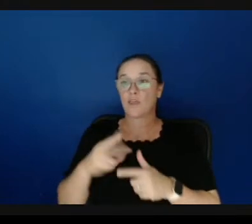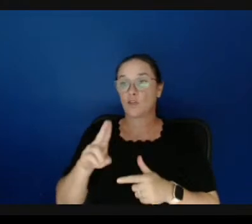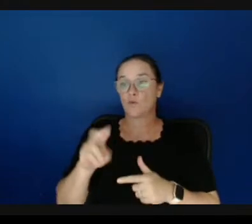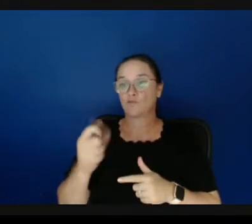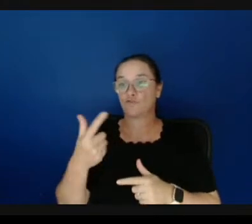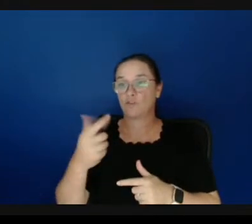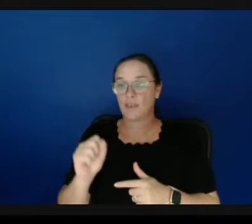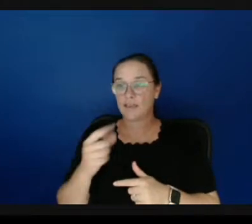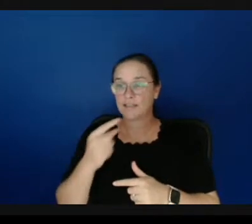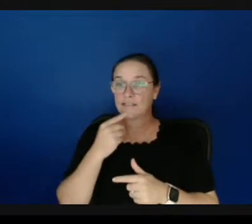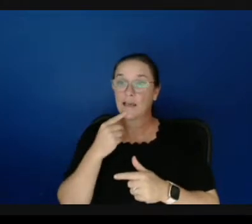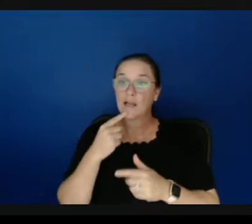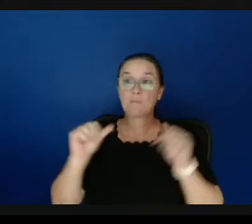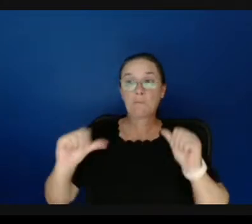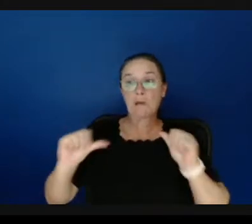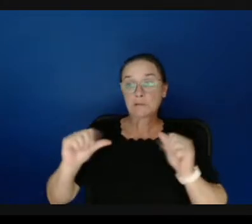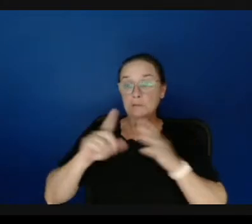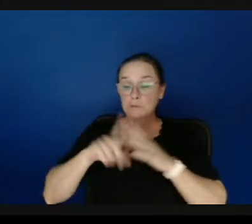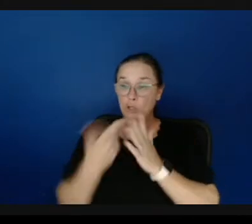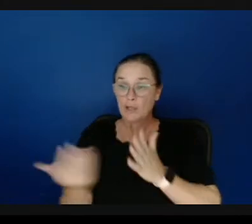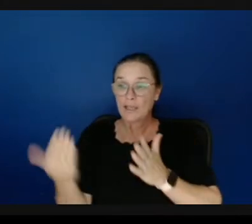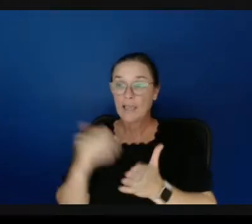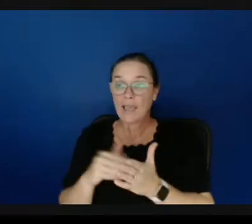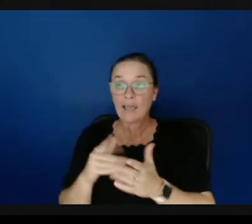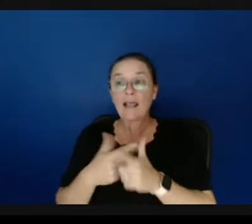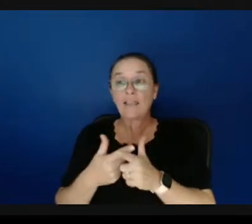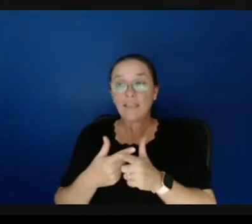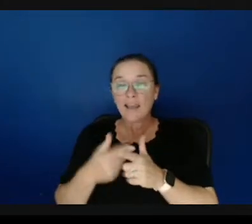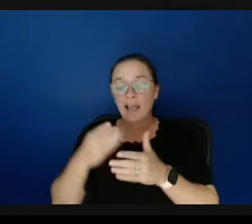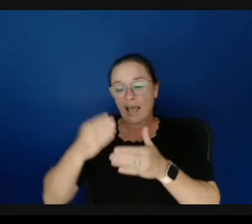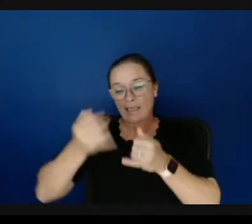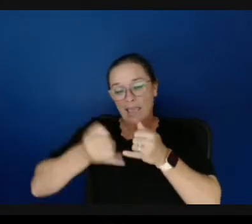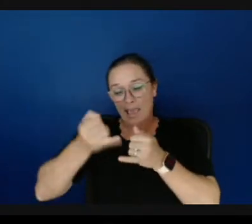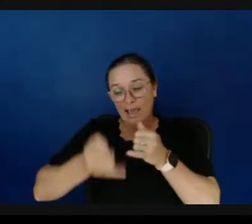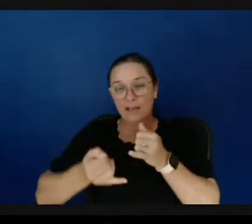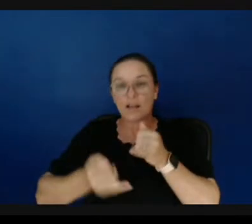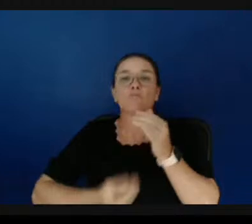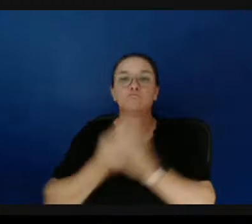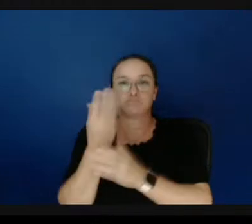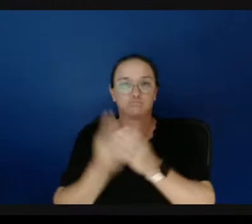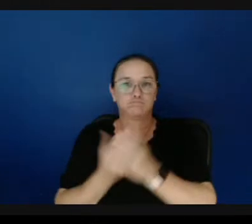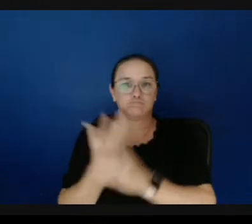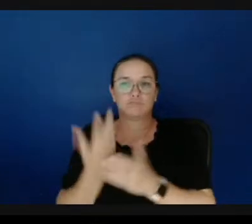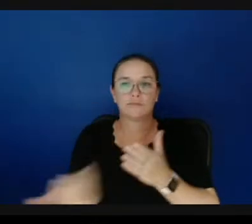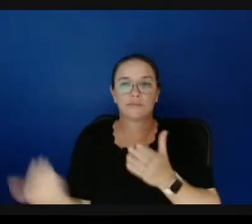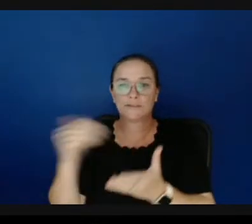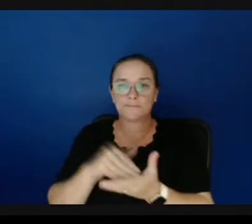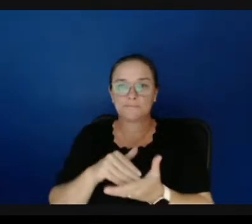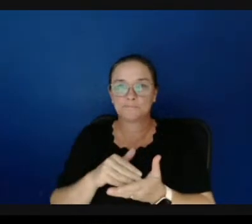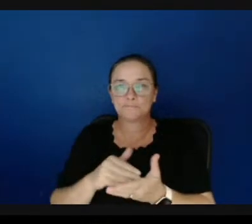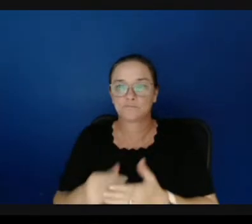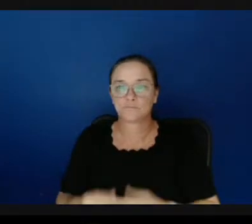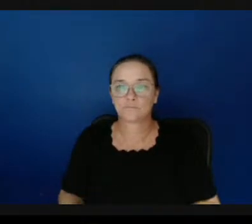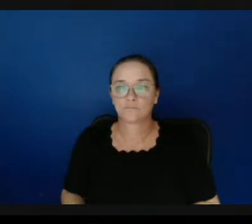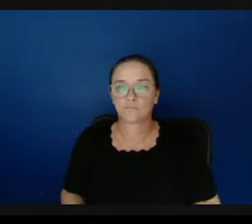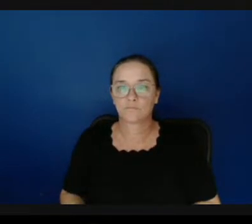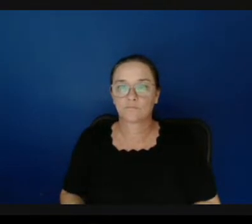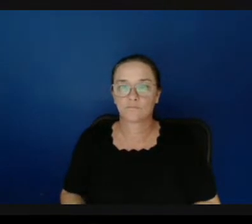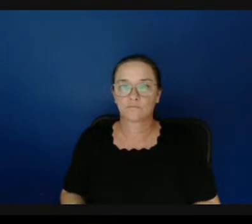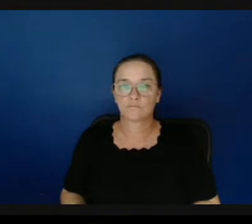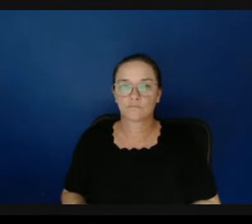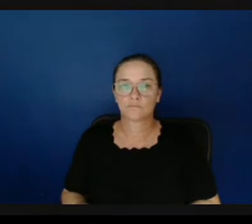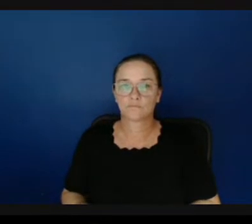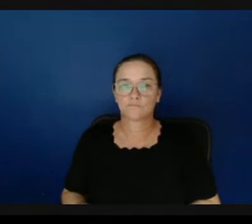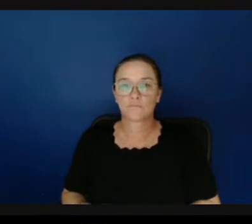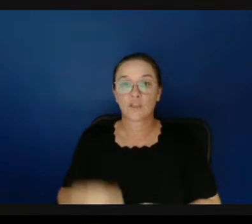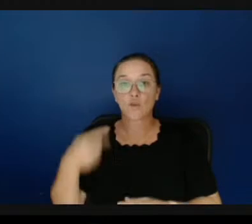window. And towards the tail end of that window, the lava fountains cooperated and returned here in the southwest. So this map